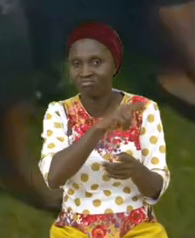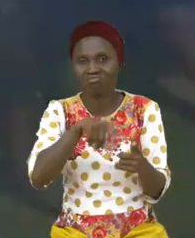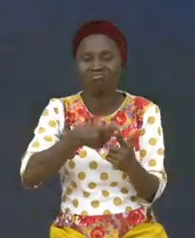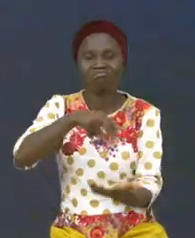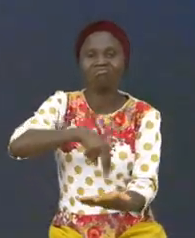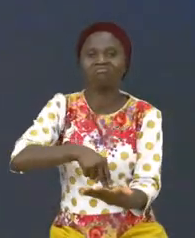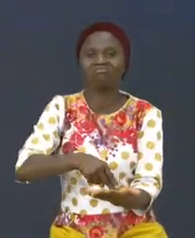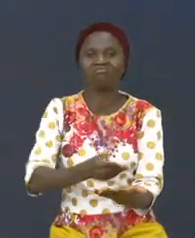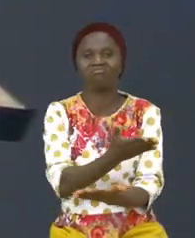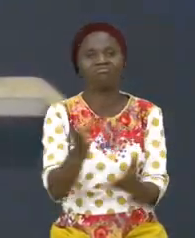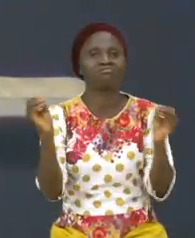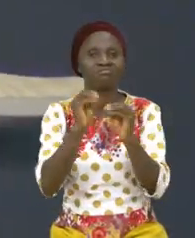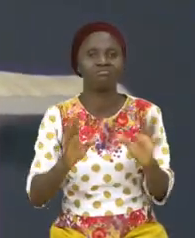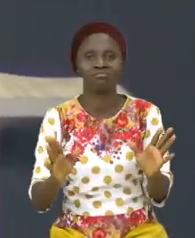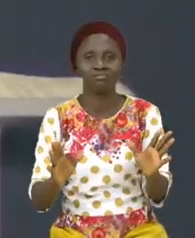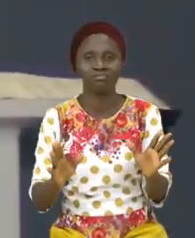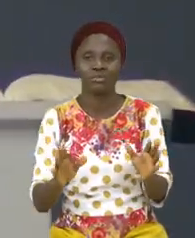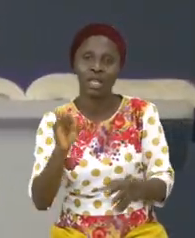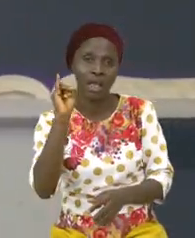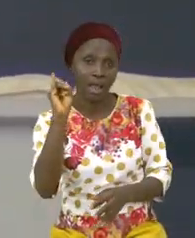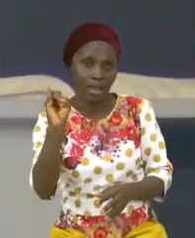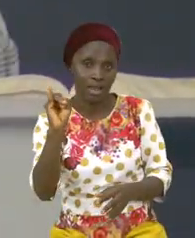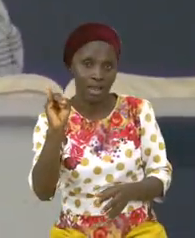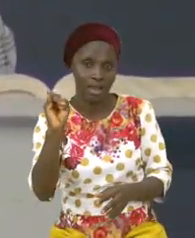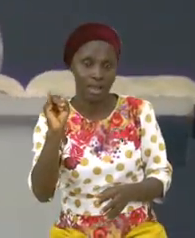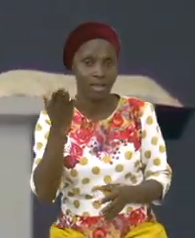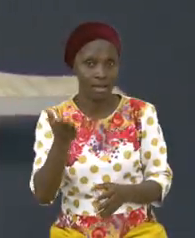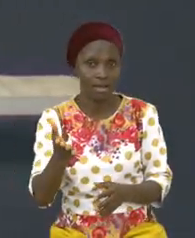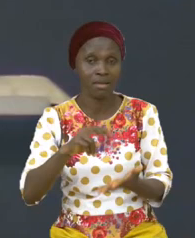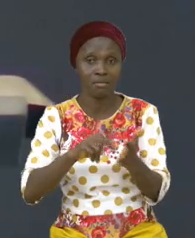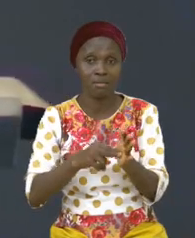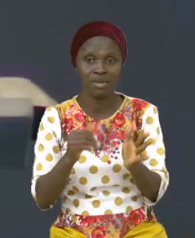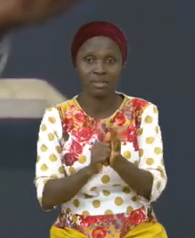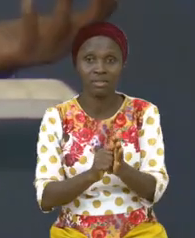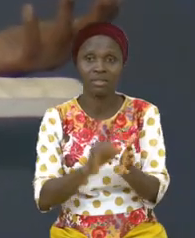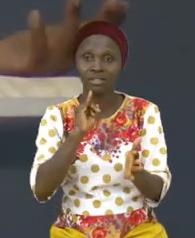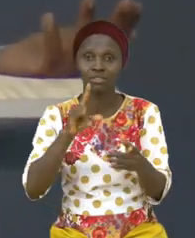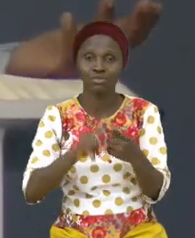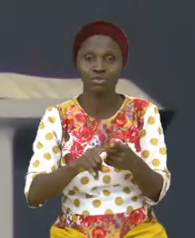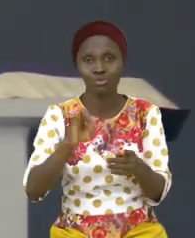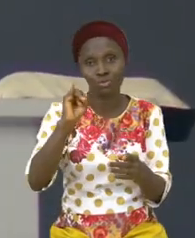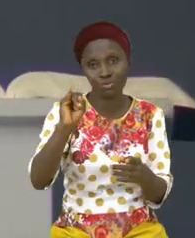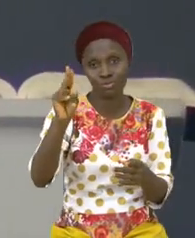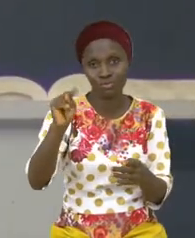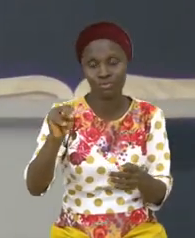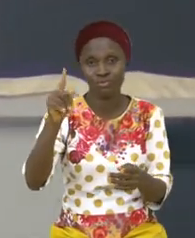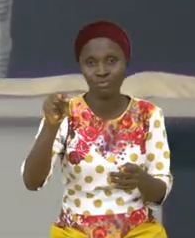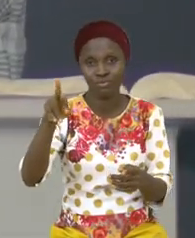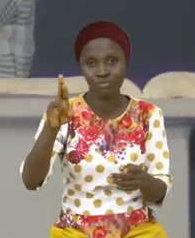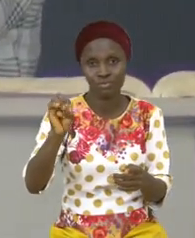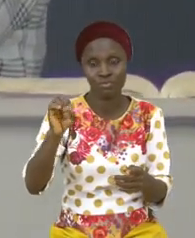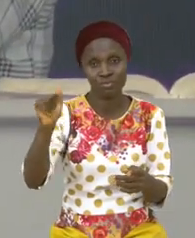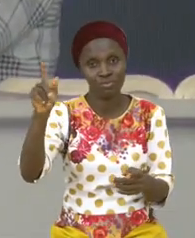standing there. I there is to entreat the Lord. I'm asking